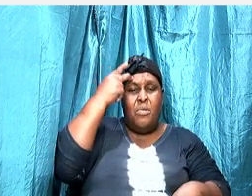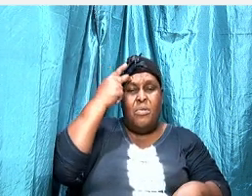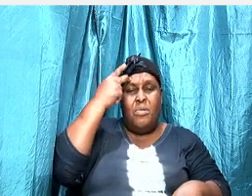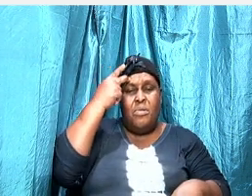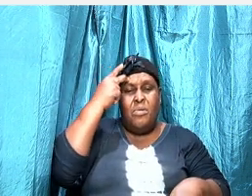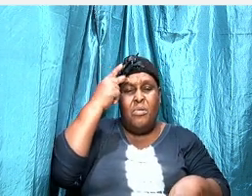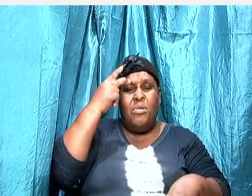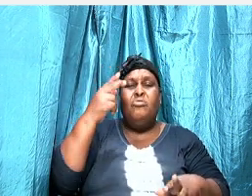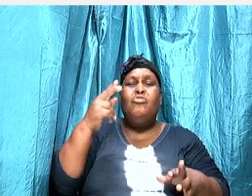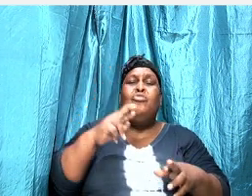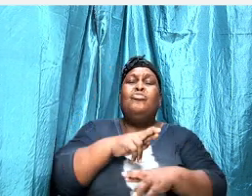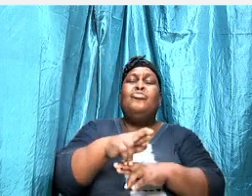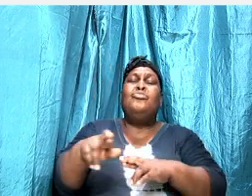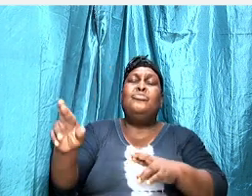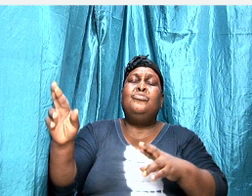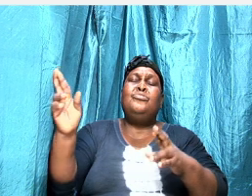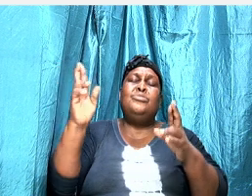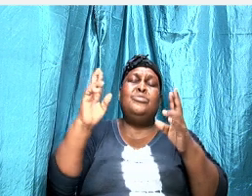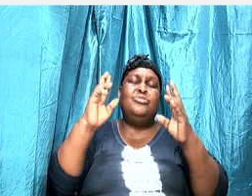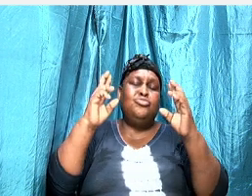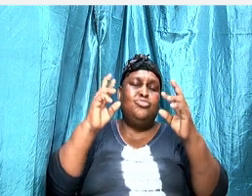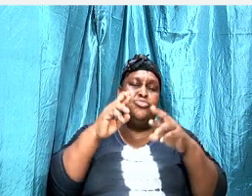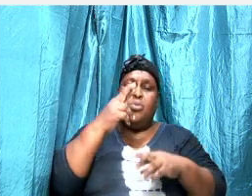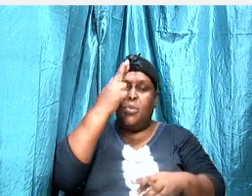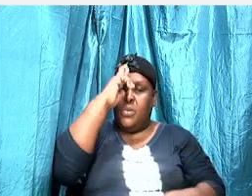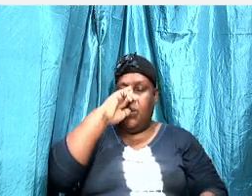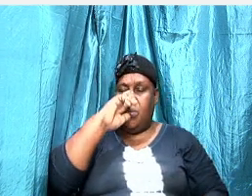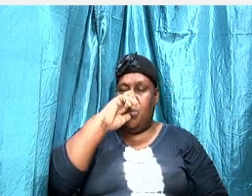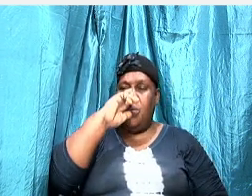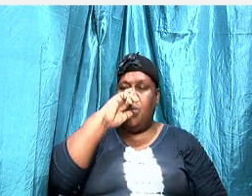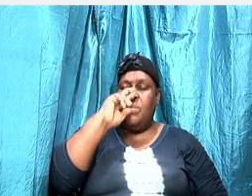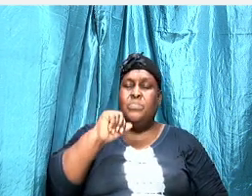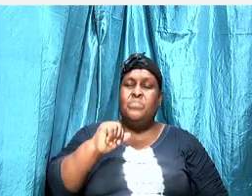Paul had planned to visit Rome. And